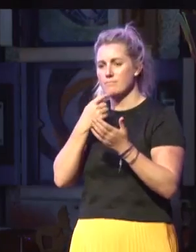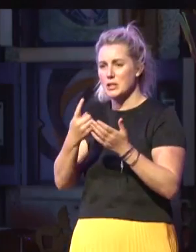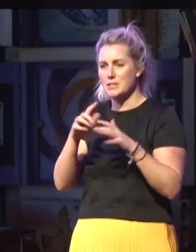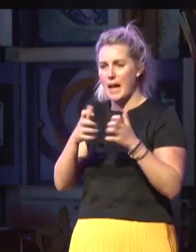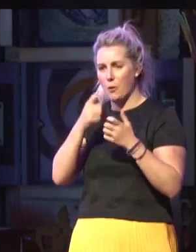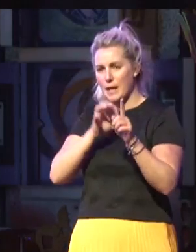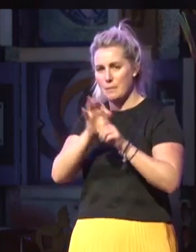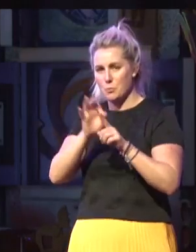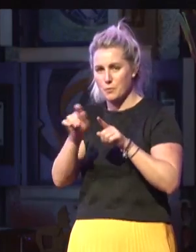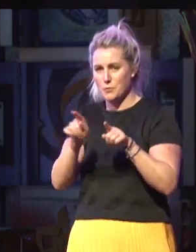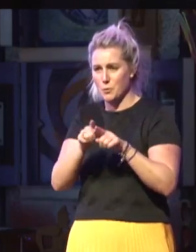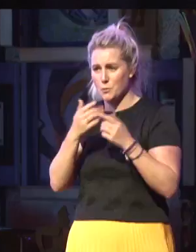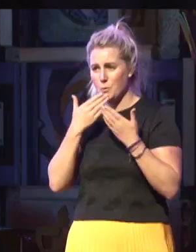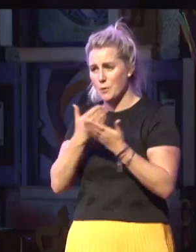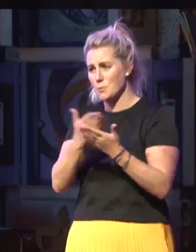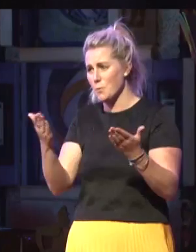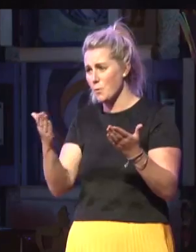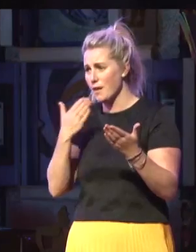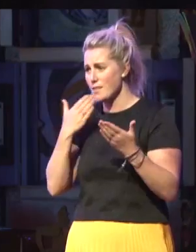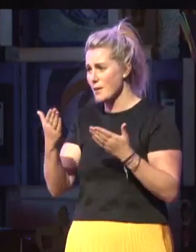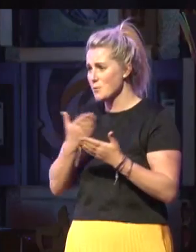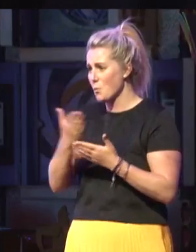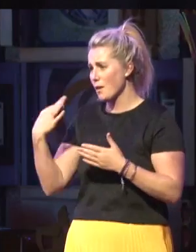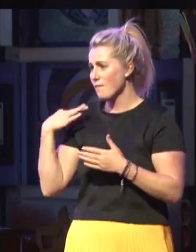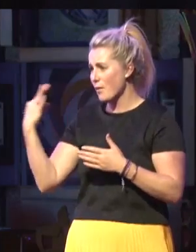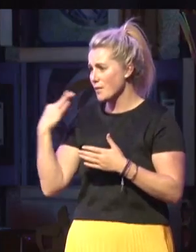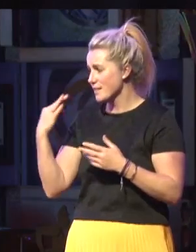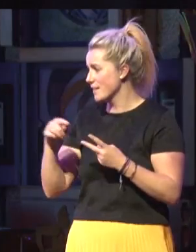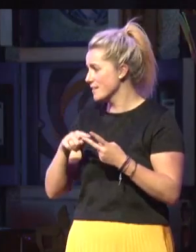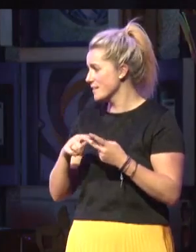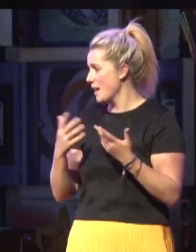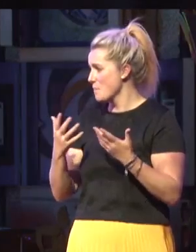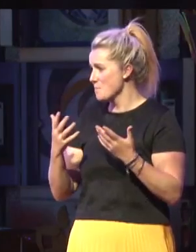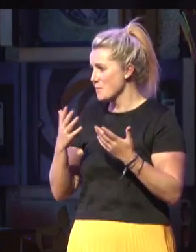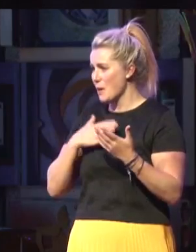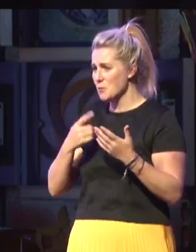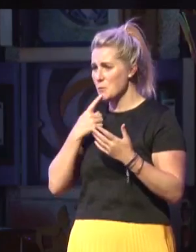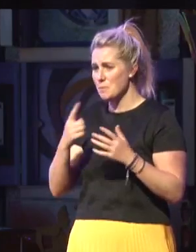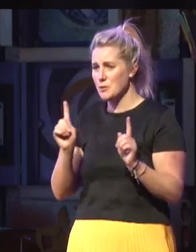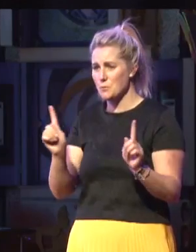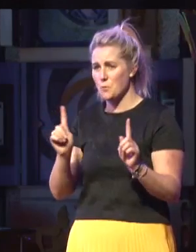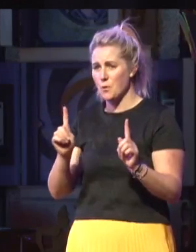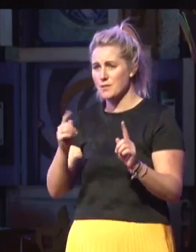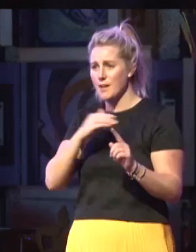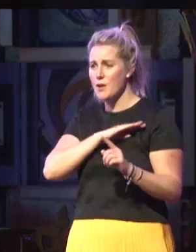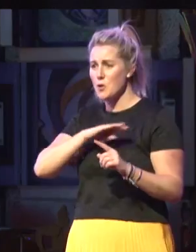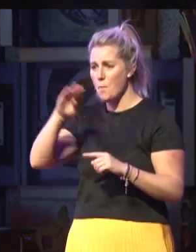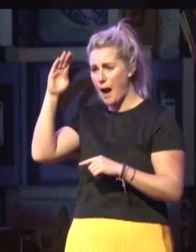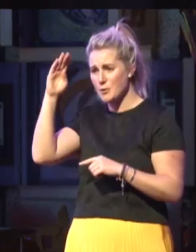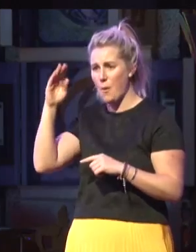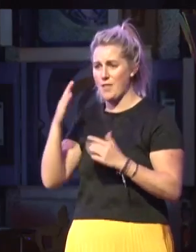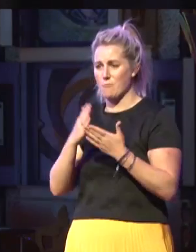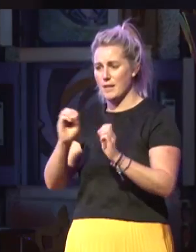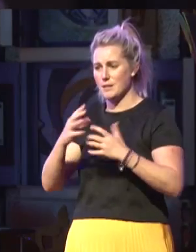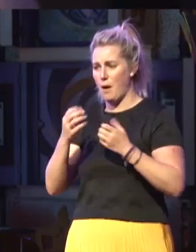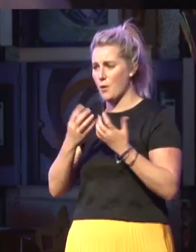make it better. So thank you to everybody, thank you to all the volunteers. I want to mention the kaumatua that inspired